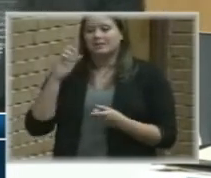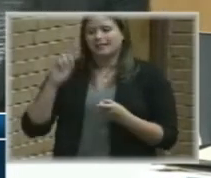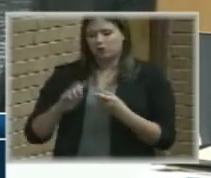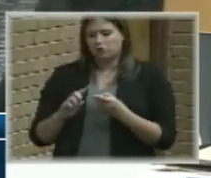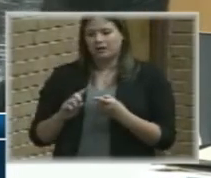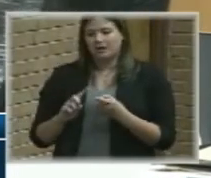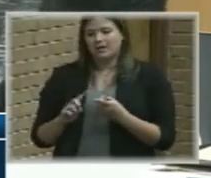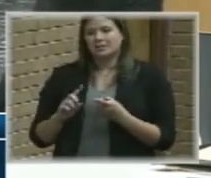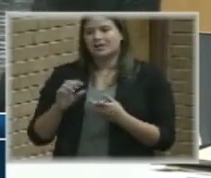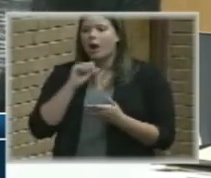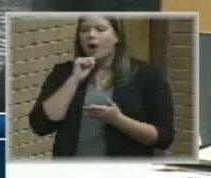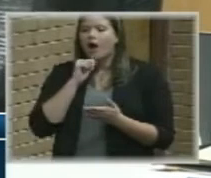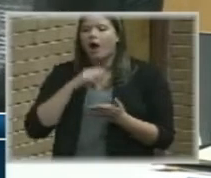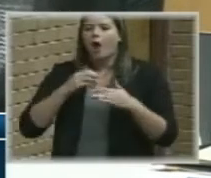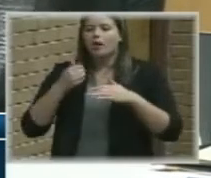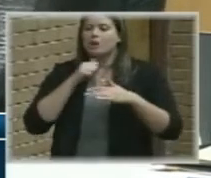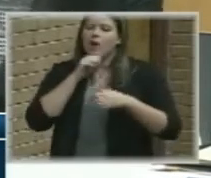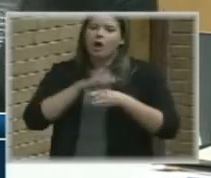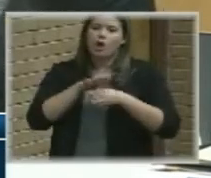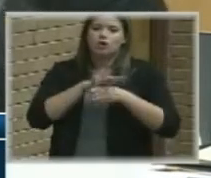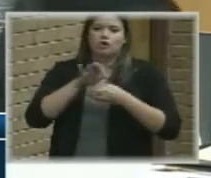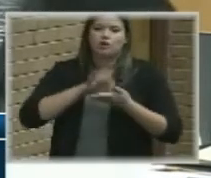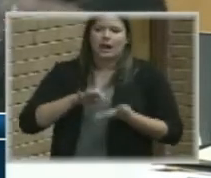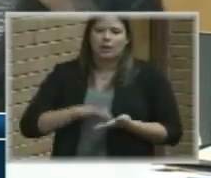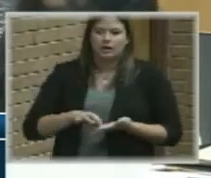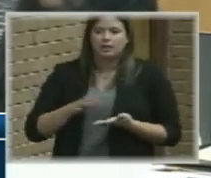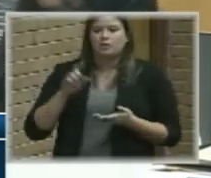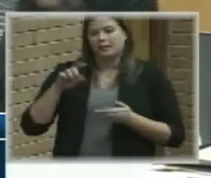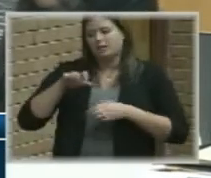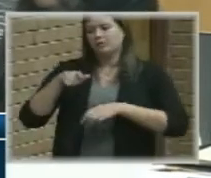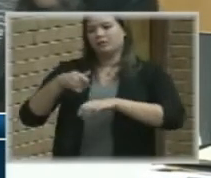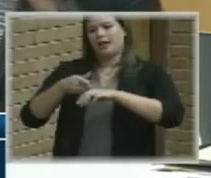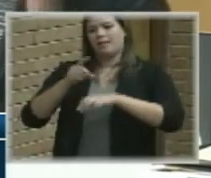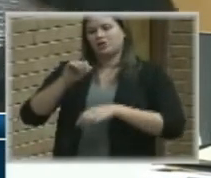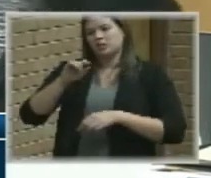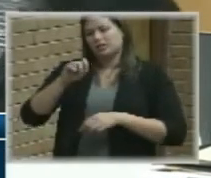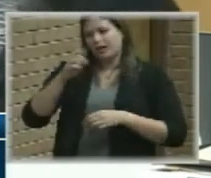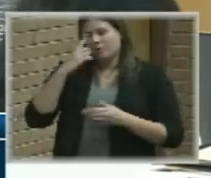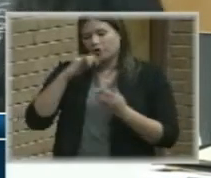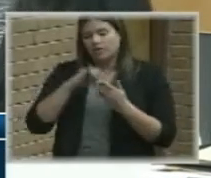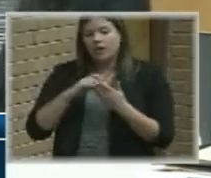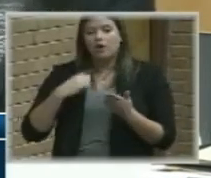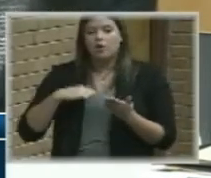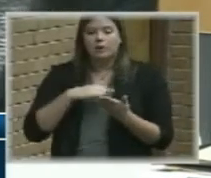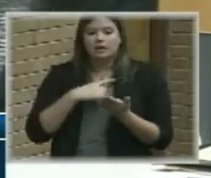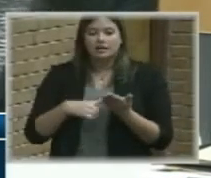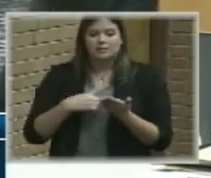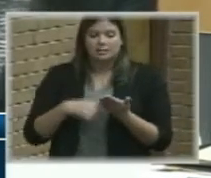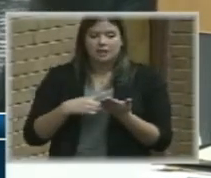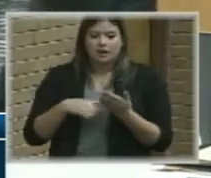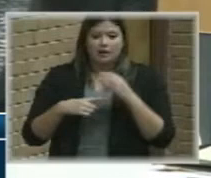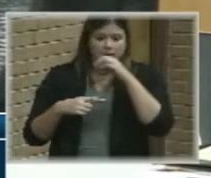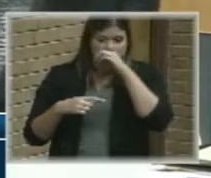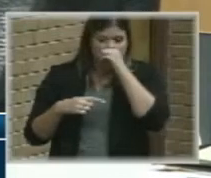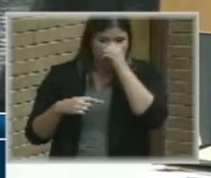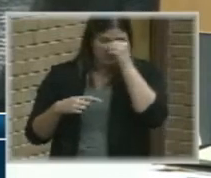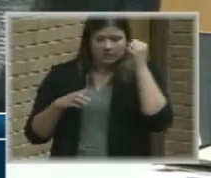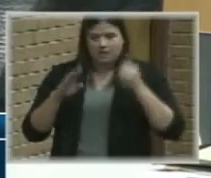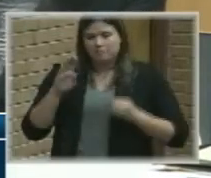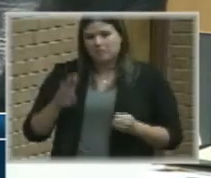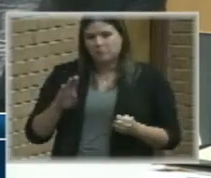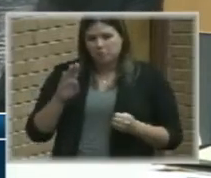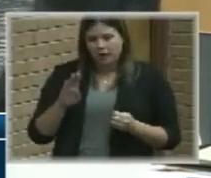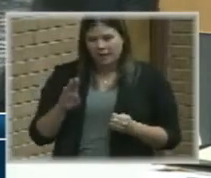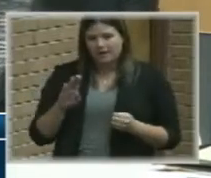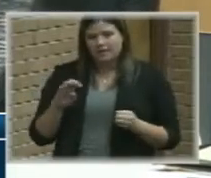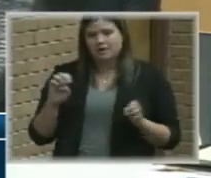to establish a date. We also discussed the Brighton opt-in to rent stabilization, or the